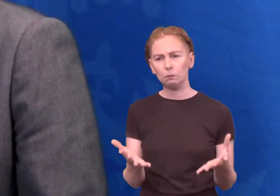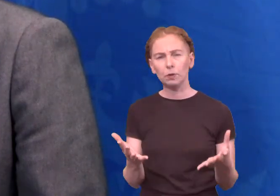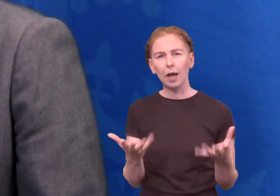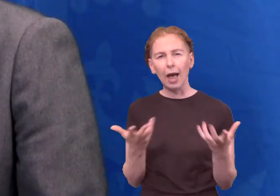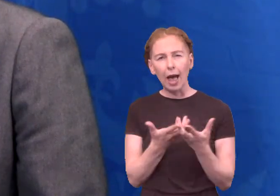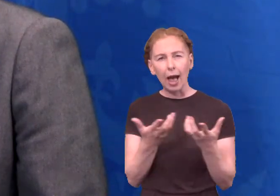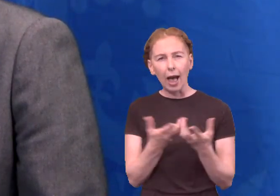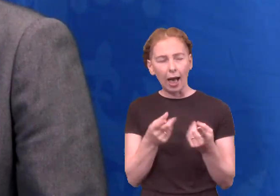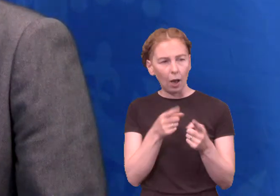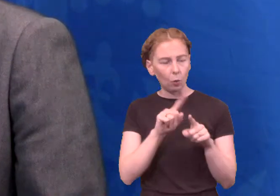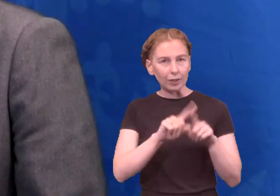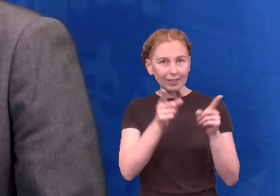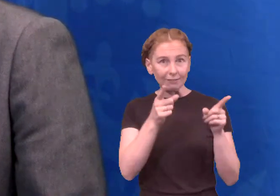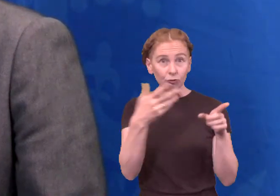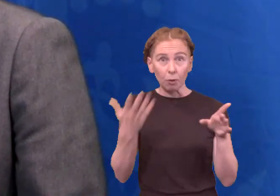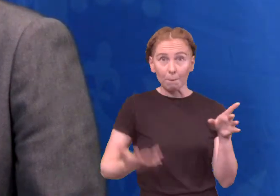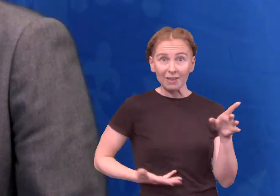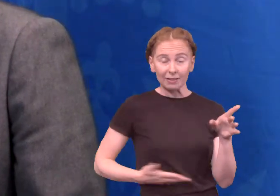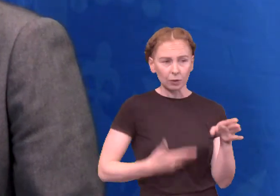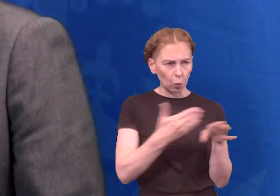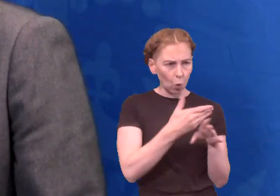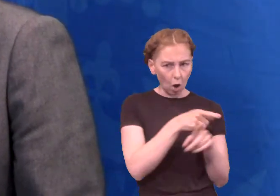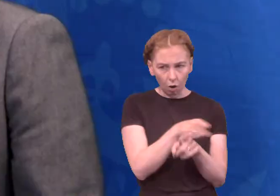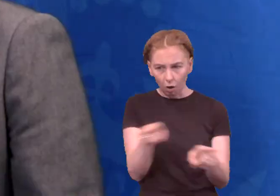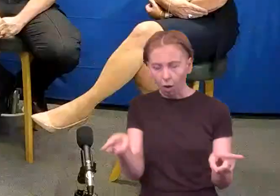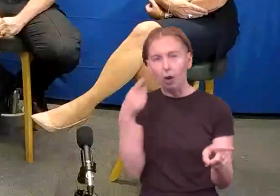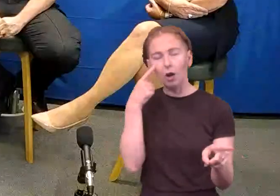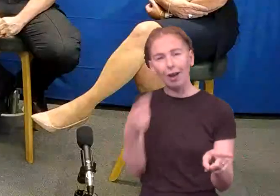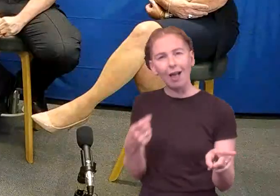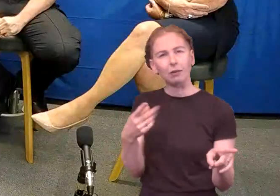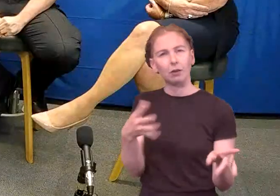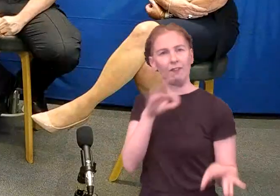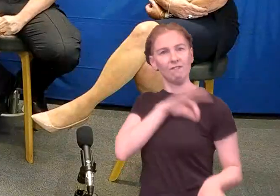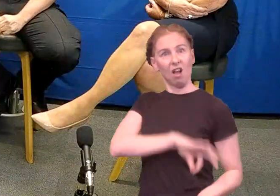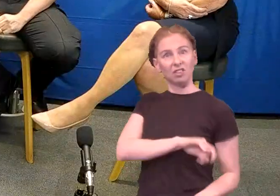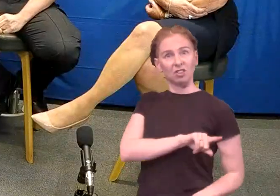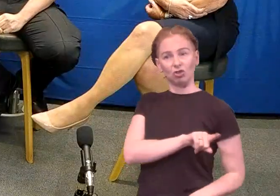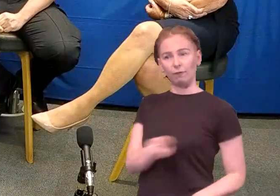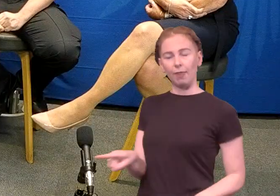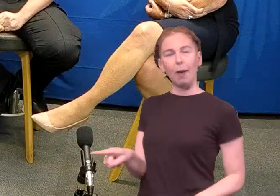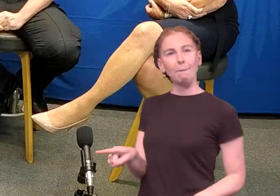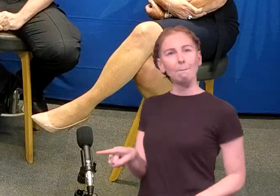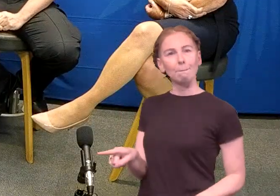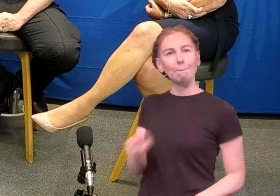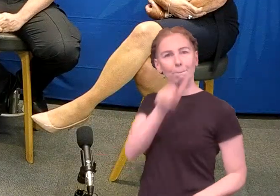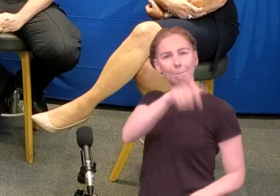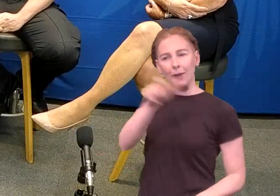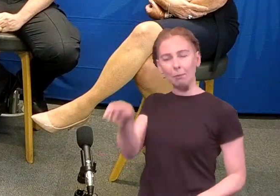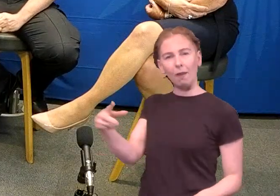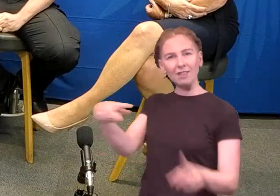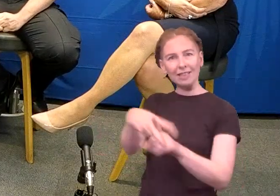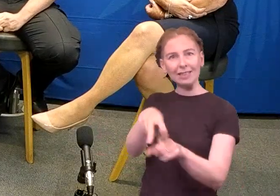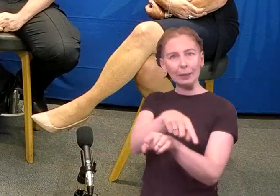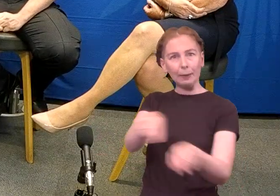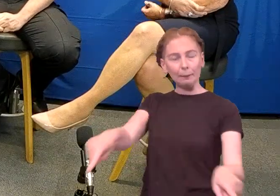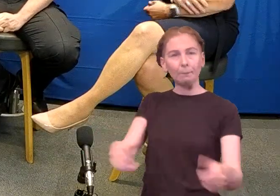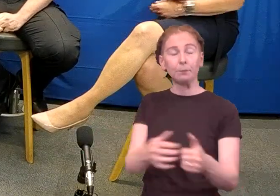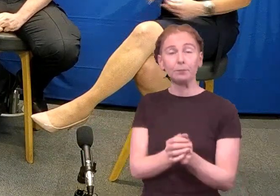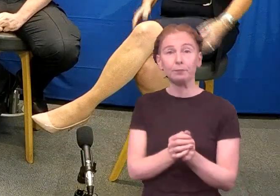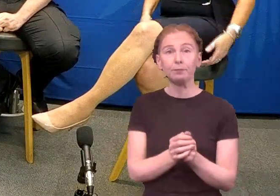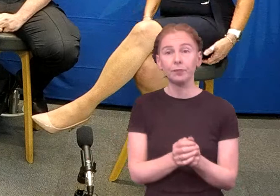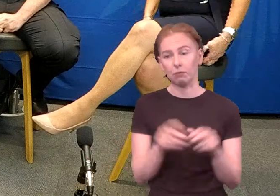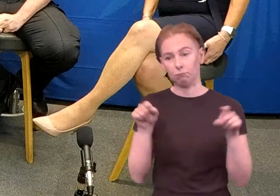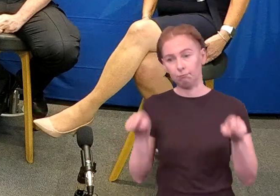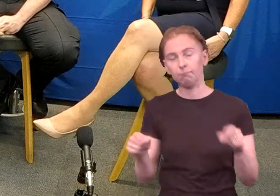advantage of victims and be involved in modern slavery. I know, Debbie, we've covered it off already in some way, haven't we, talking